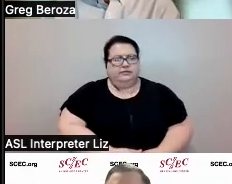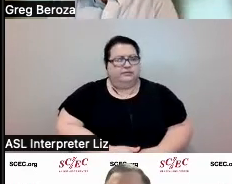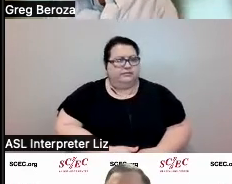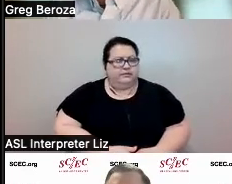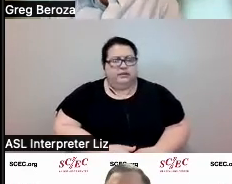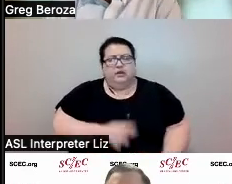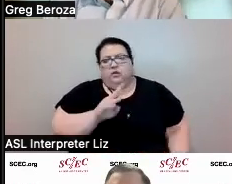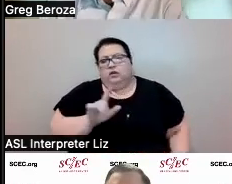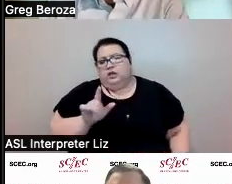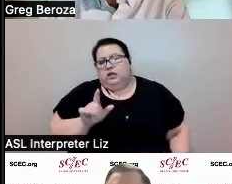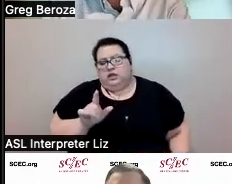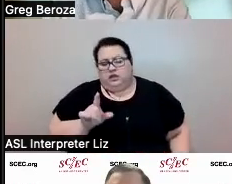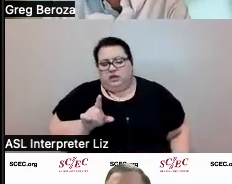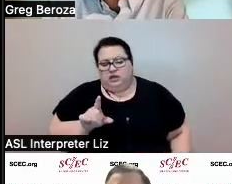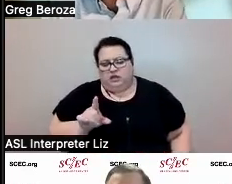Well,